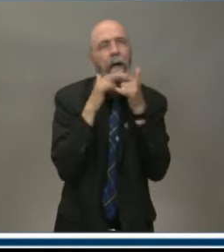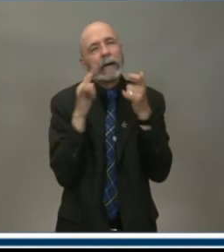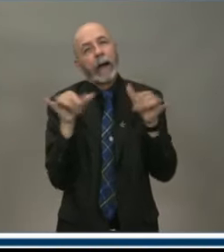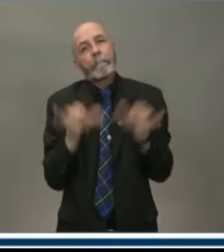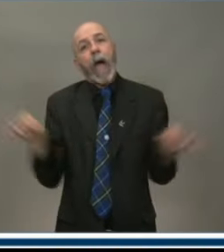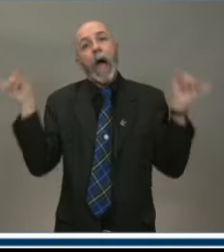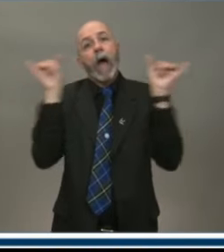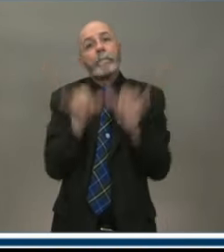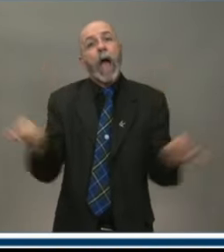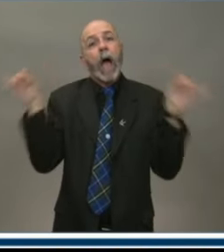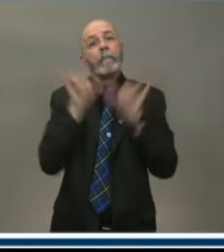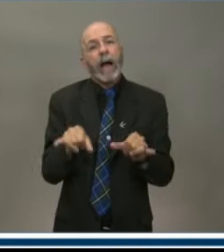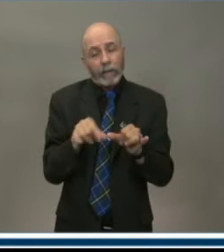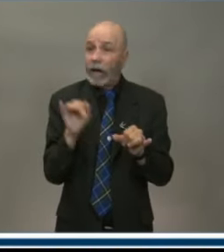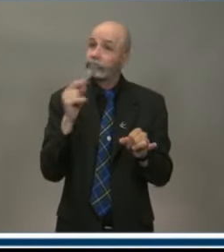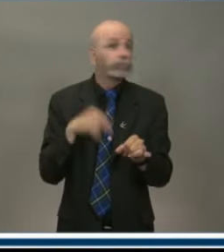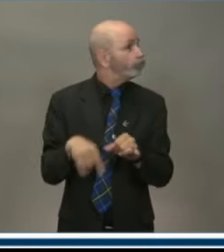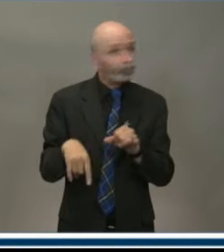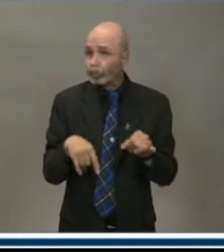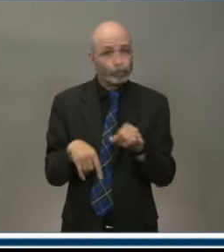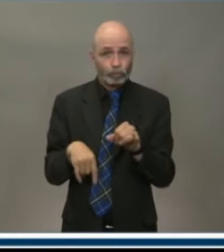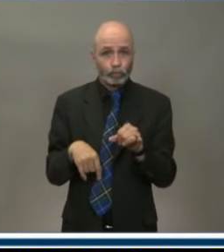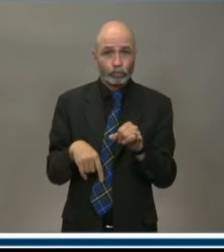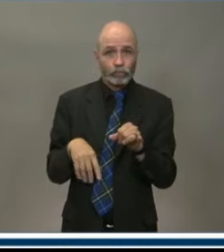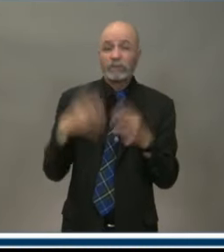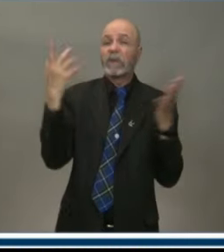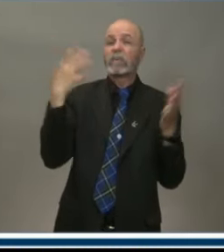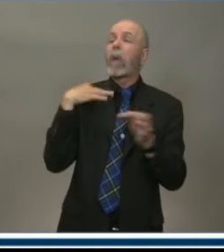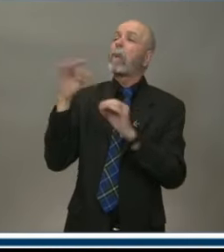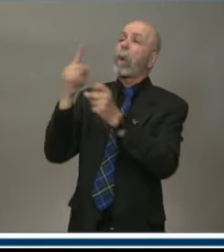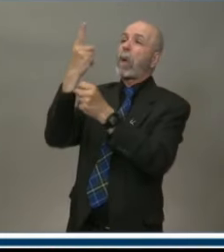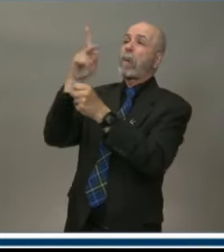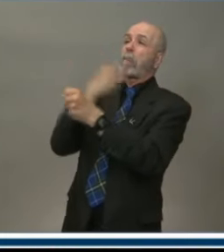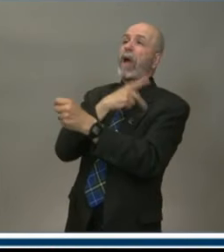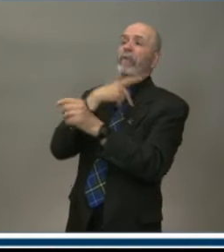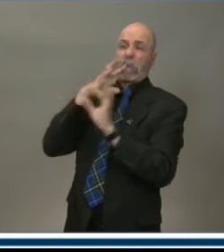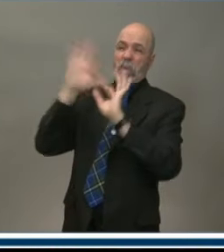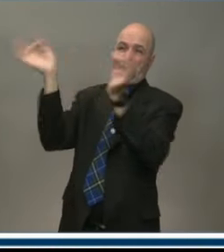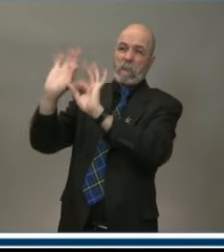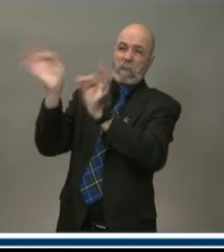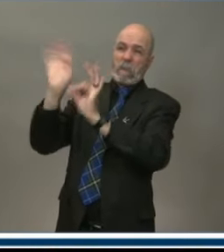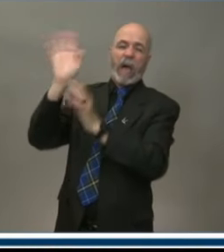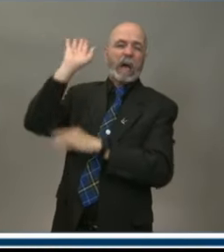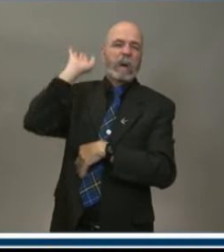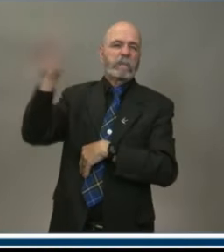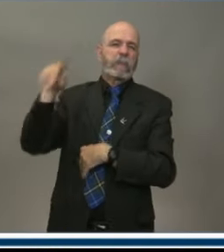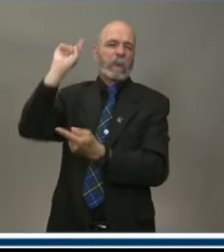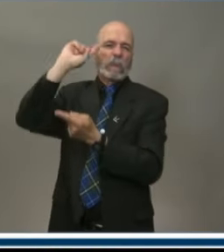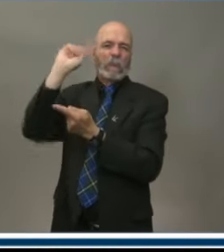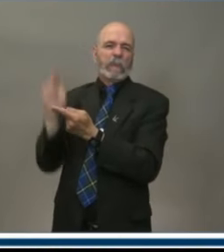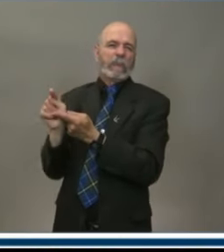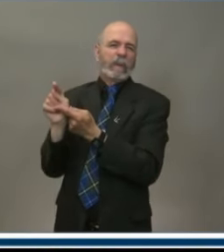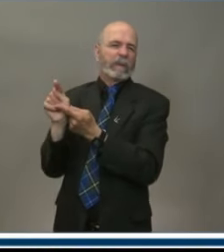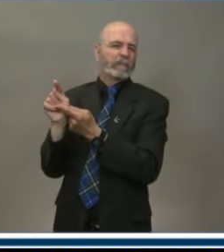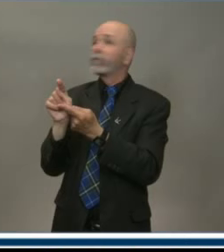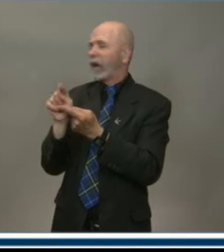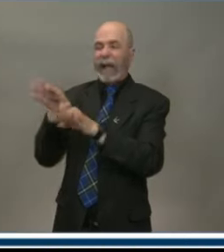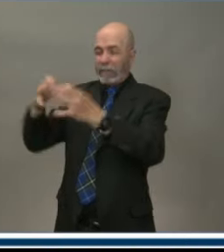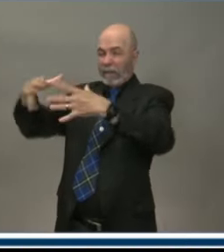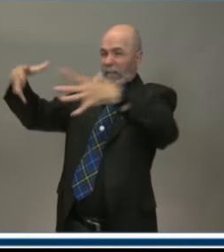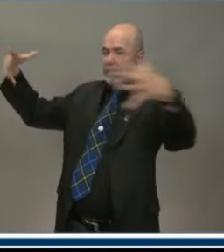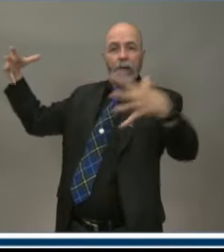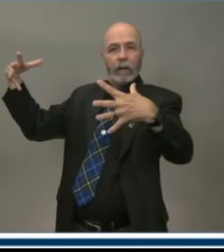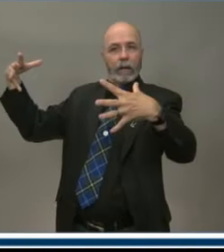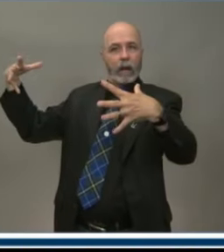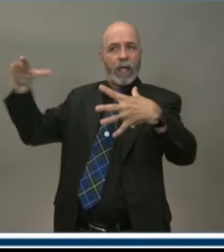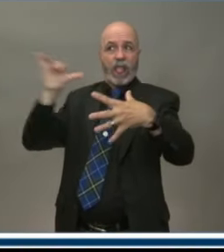in any one part of the province, we run the risk of a surge of COVID-19, and there are long-term care